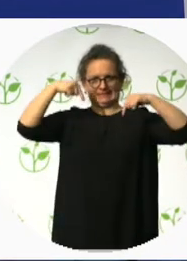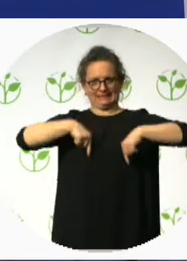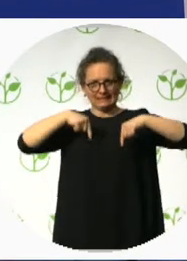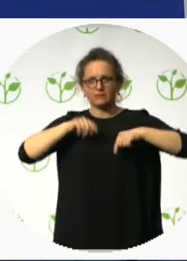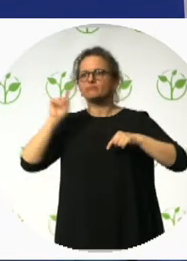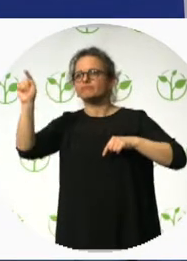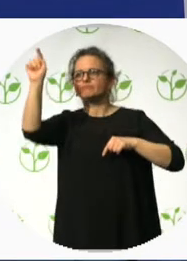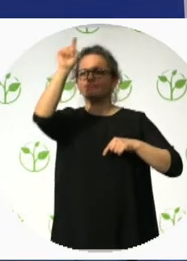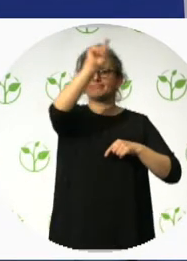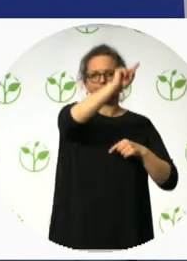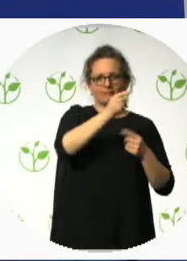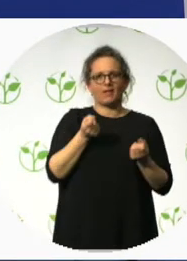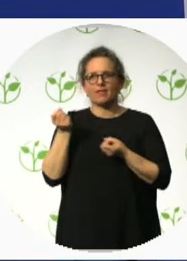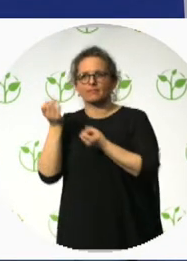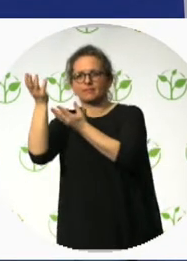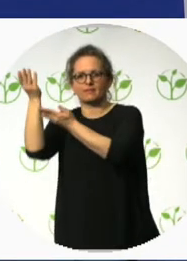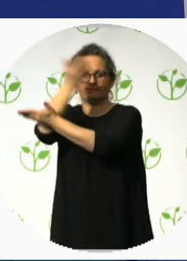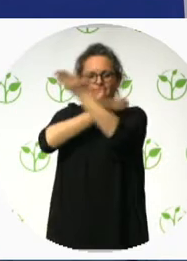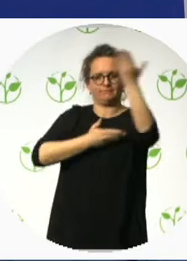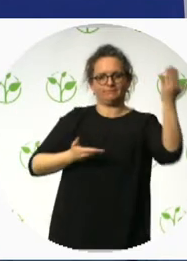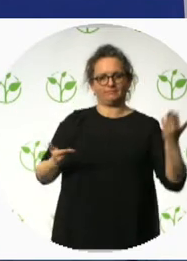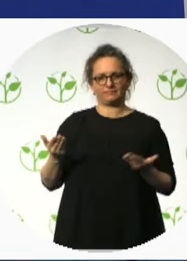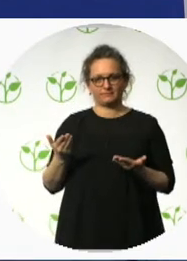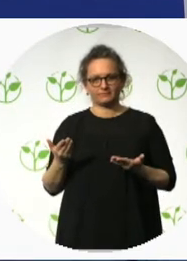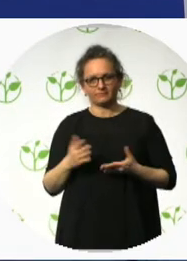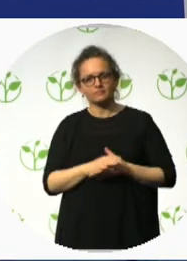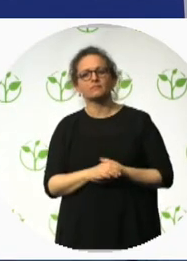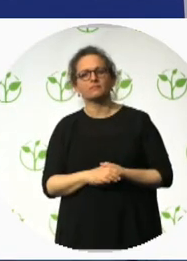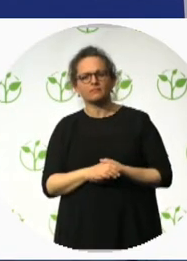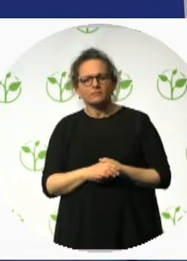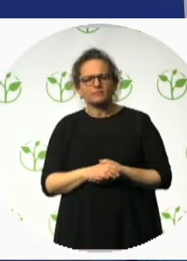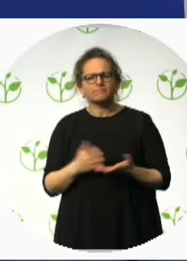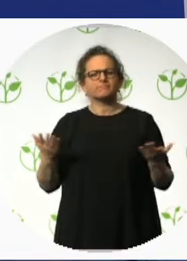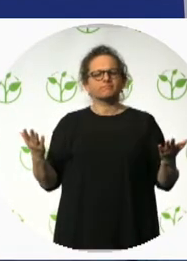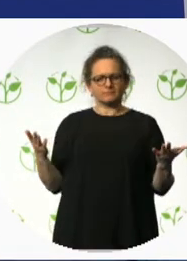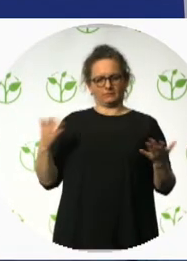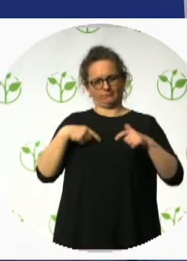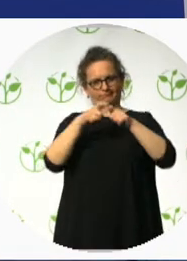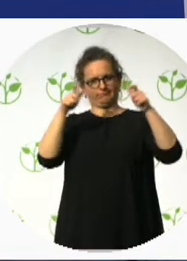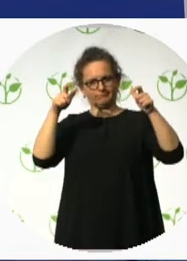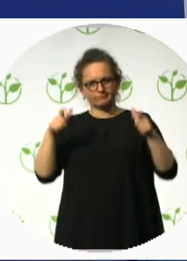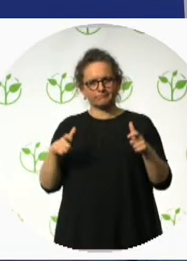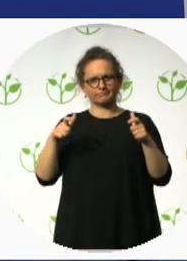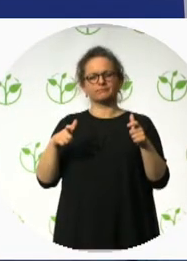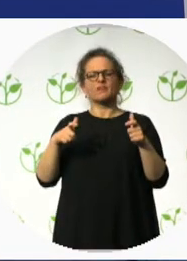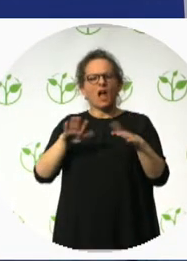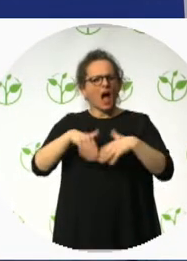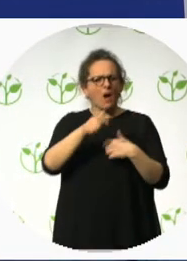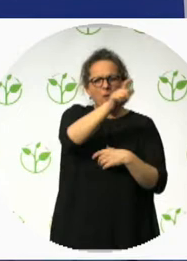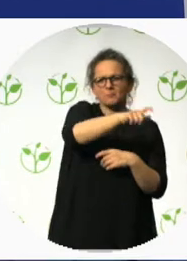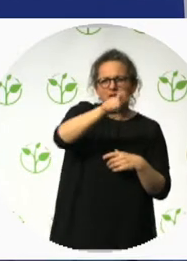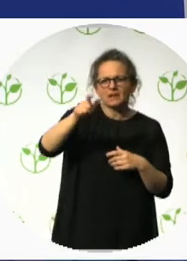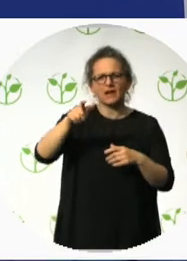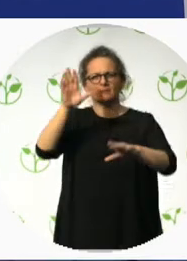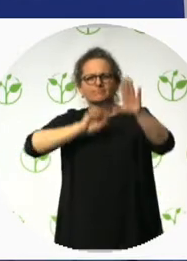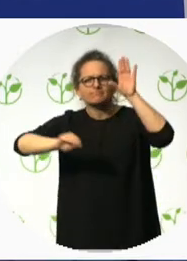The training is based at the Center for Sign Linguistics and Deaf Studies of the Chinese University of Hong Kong, and with the